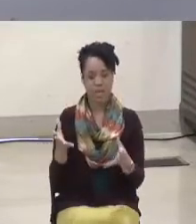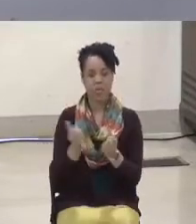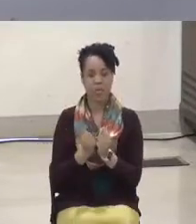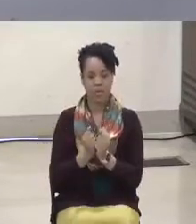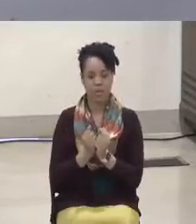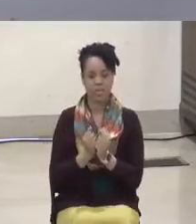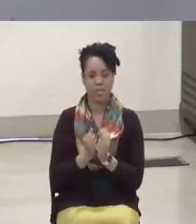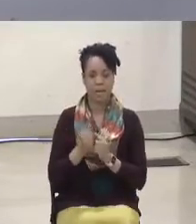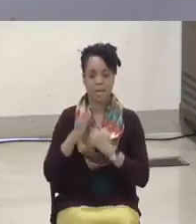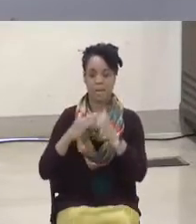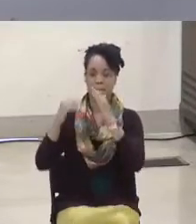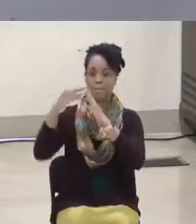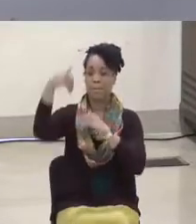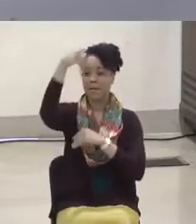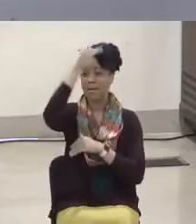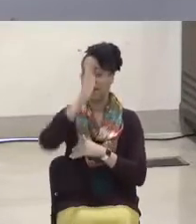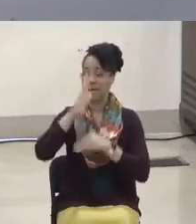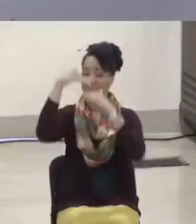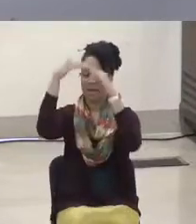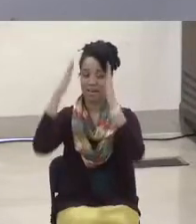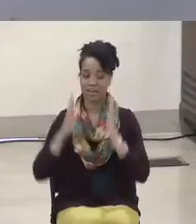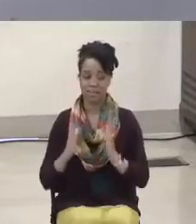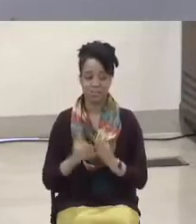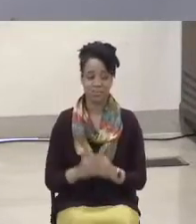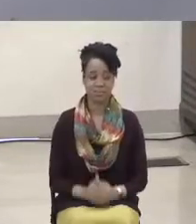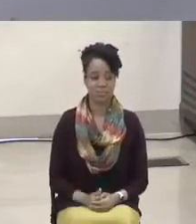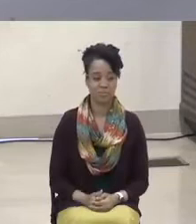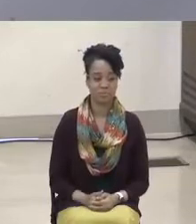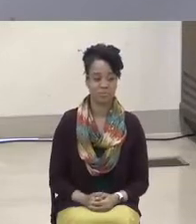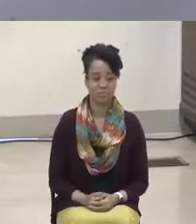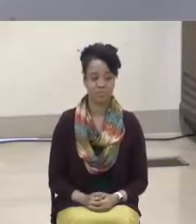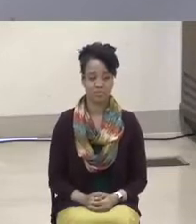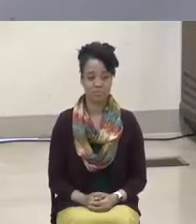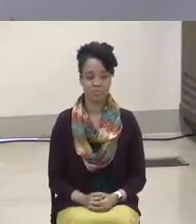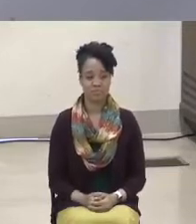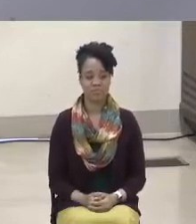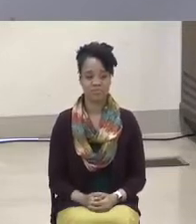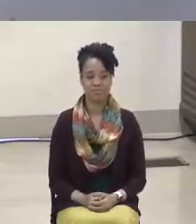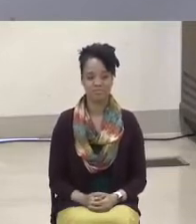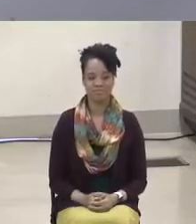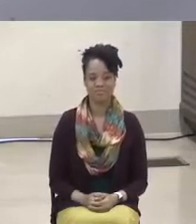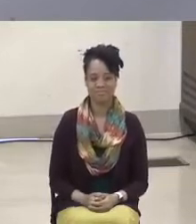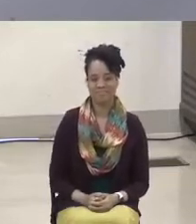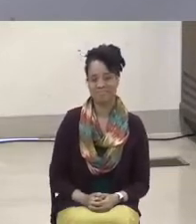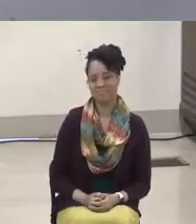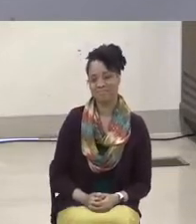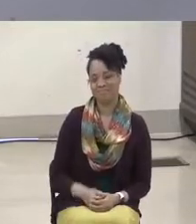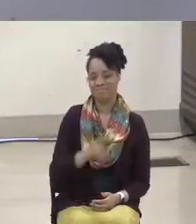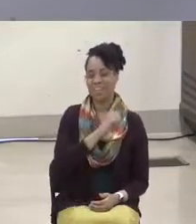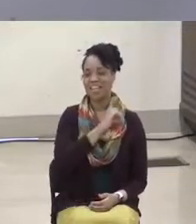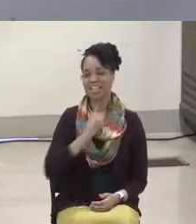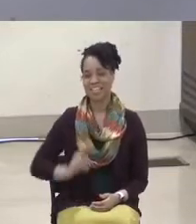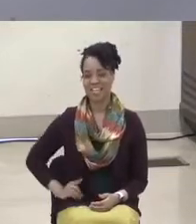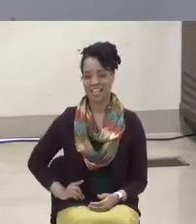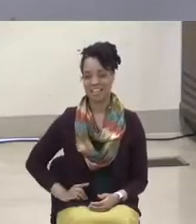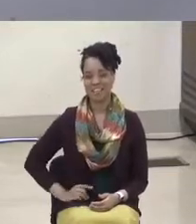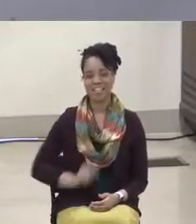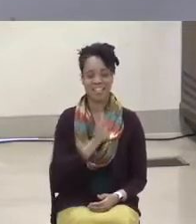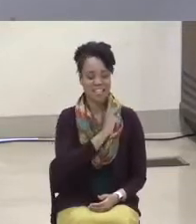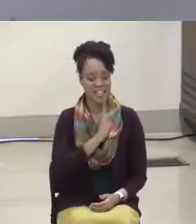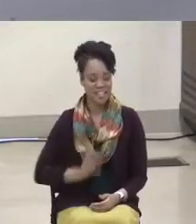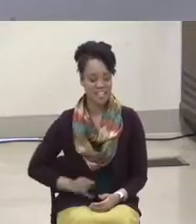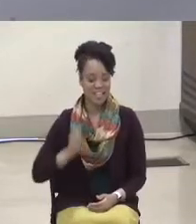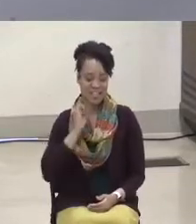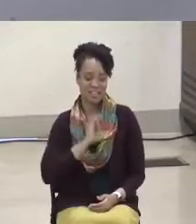sino que David, el padre de Salomón, decidió que él quería construirle una casa a Dios. David, the king of Israel, looked and